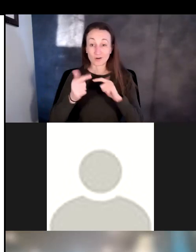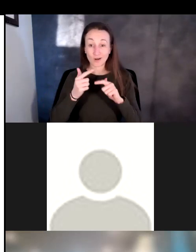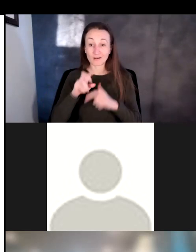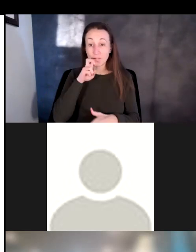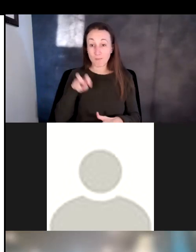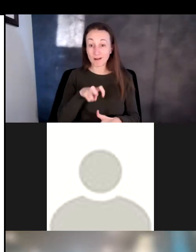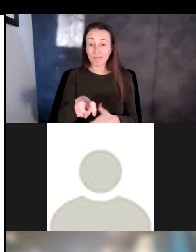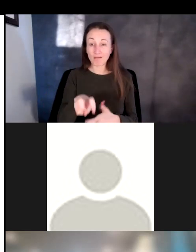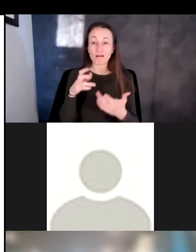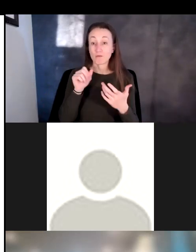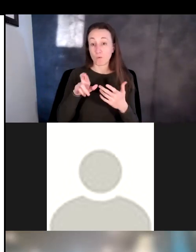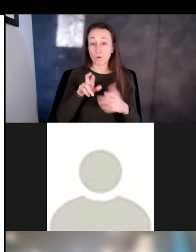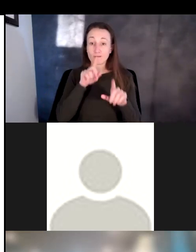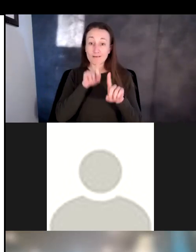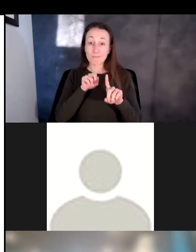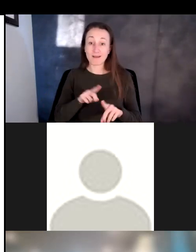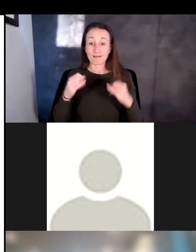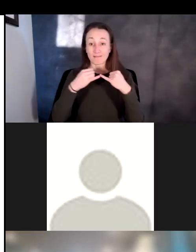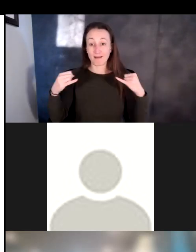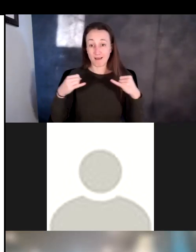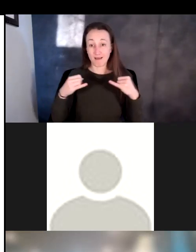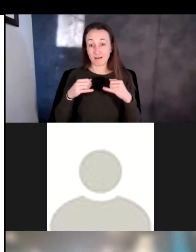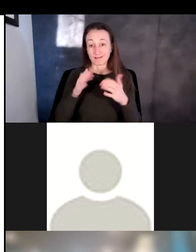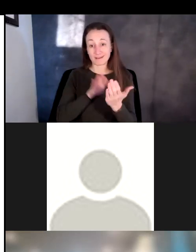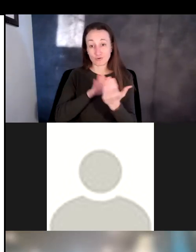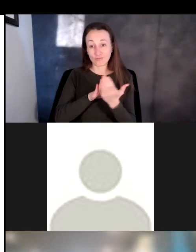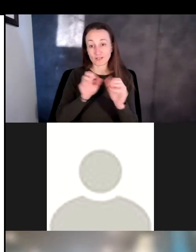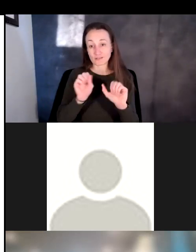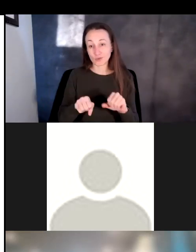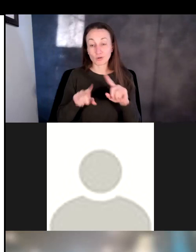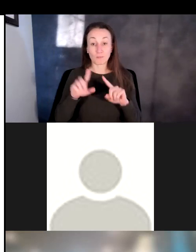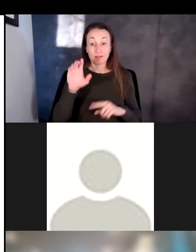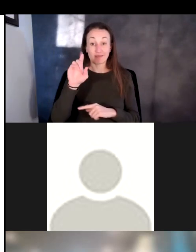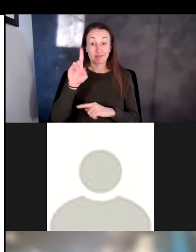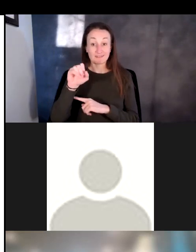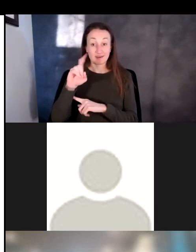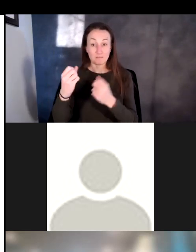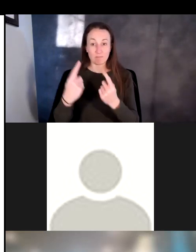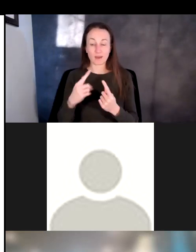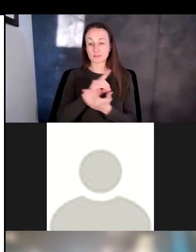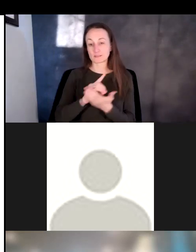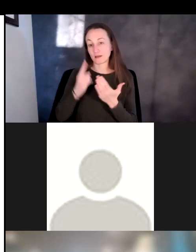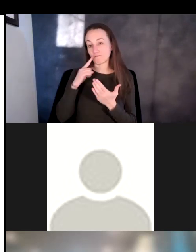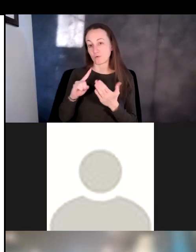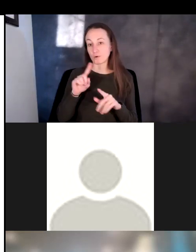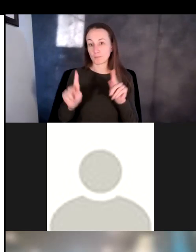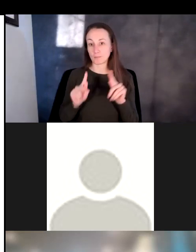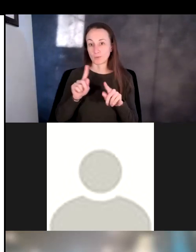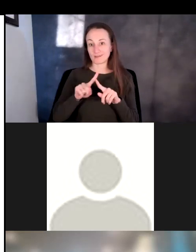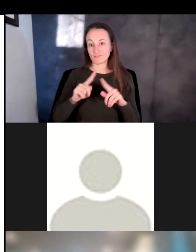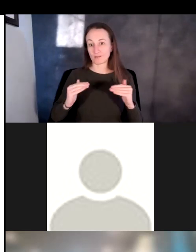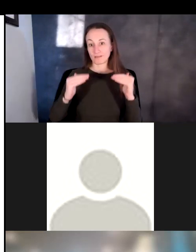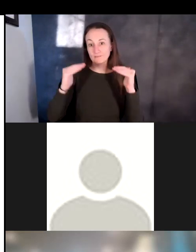from a command line interface. But the data that it returns is also kind of designed for people with different levels of sequencing